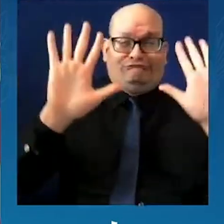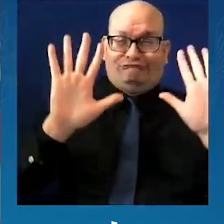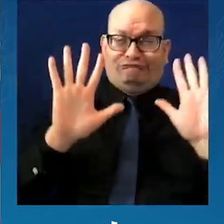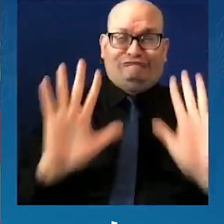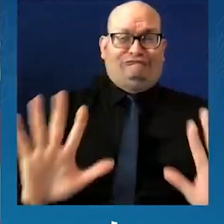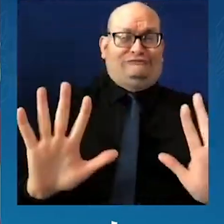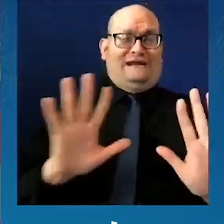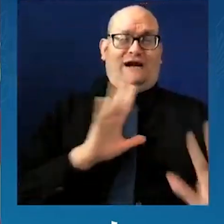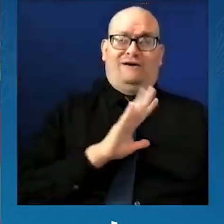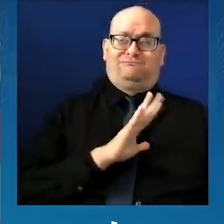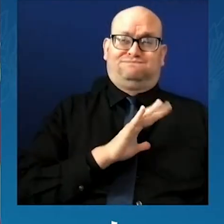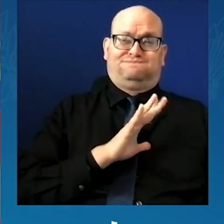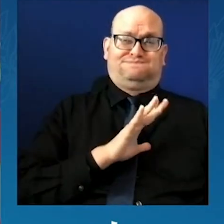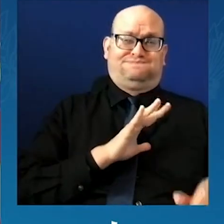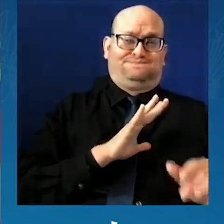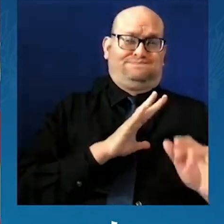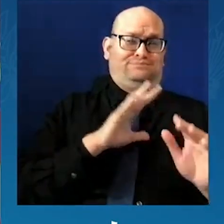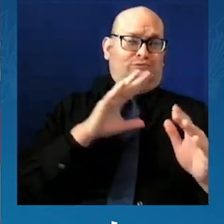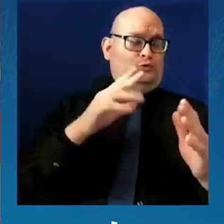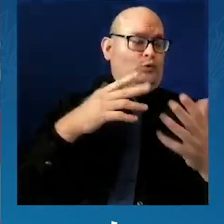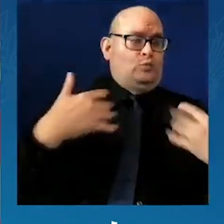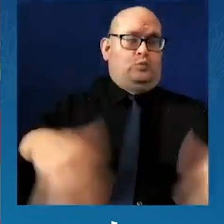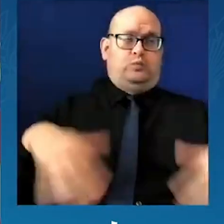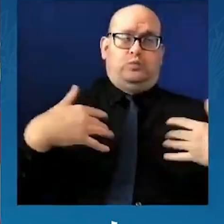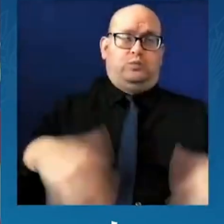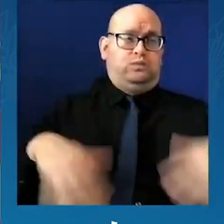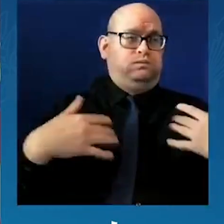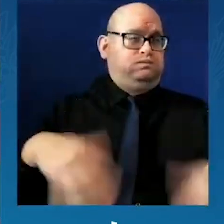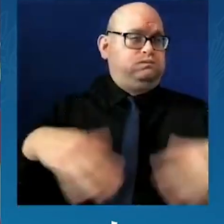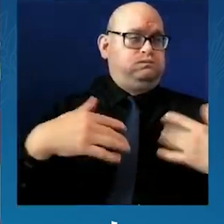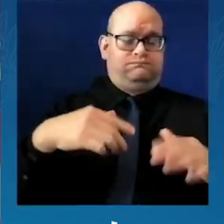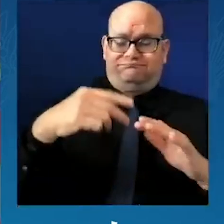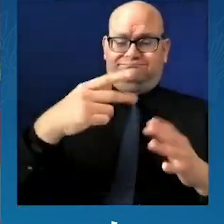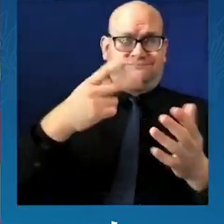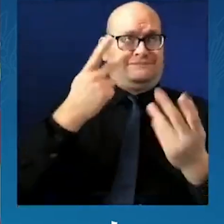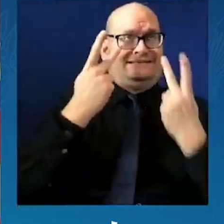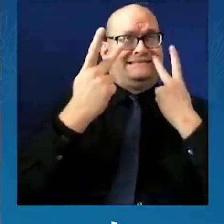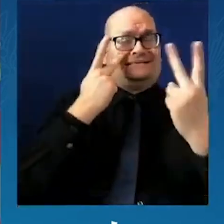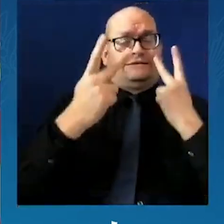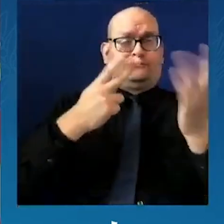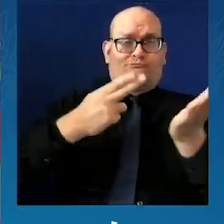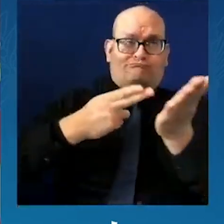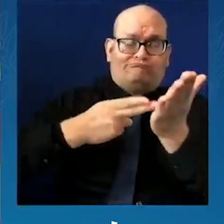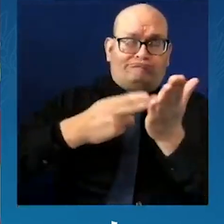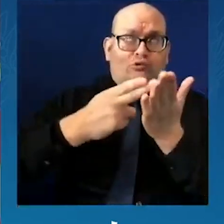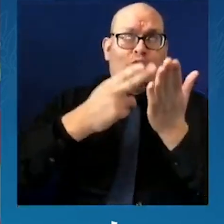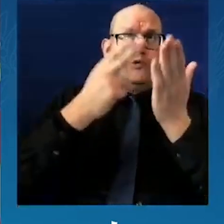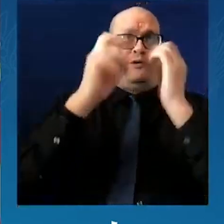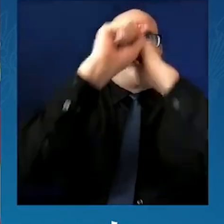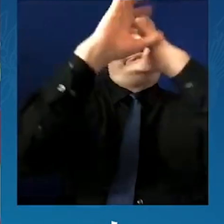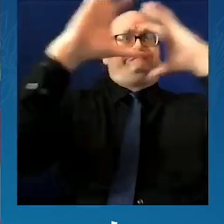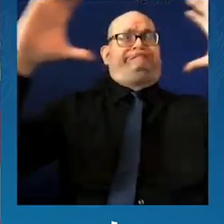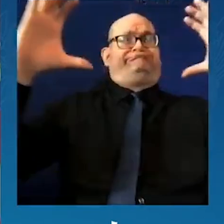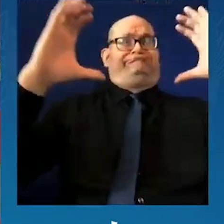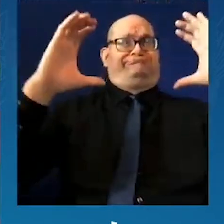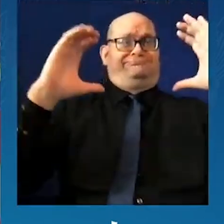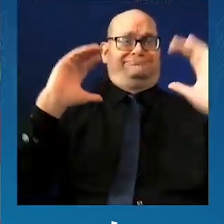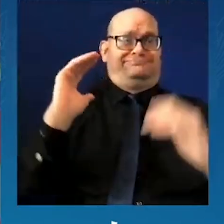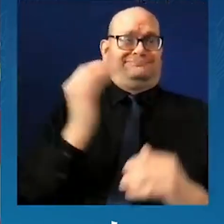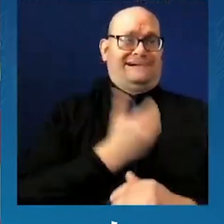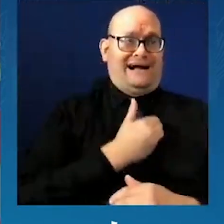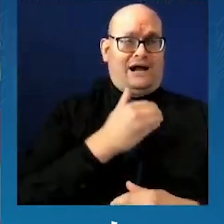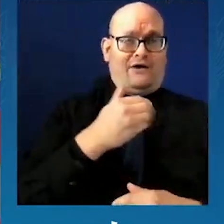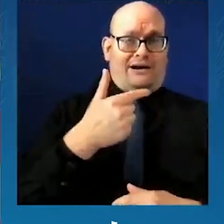truths about our universe. And yet, in a very real sense, we